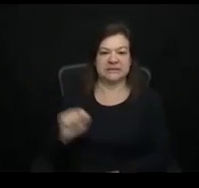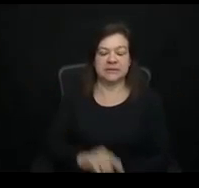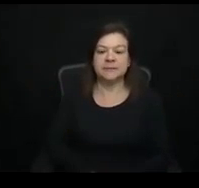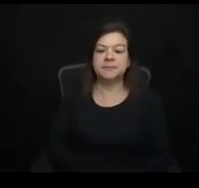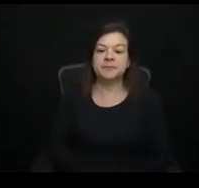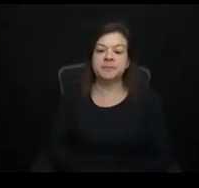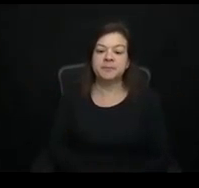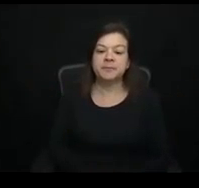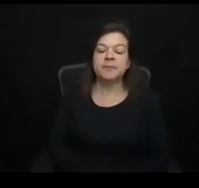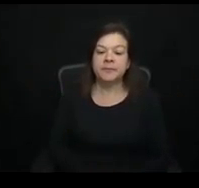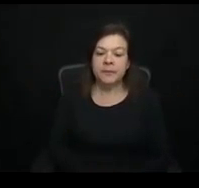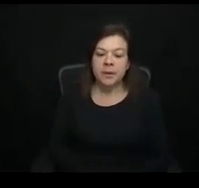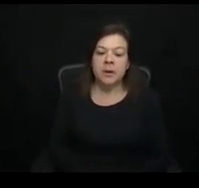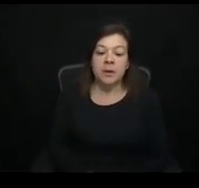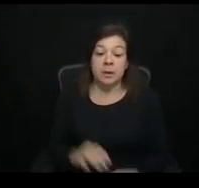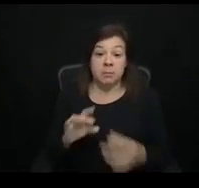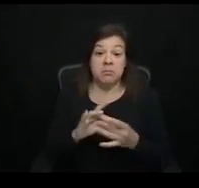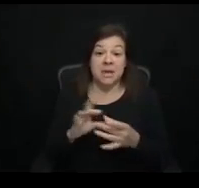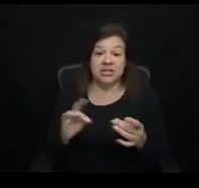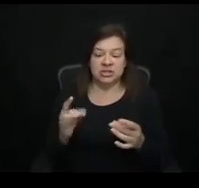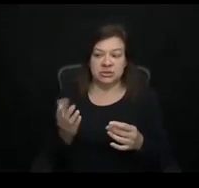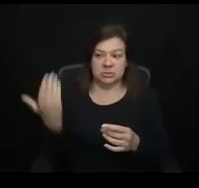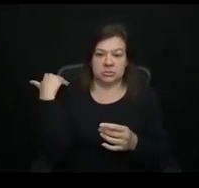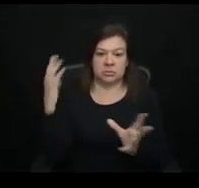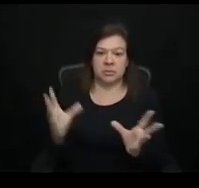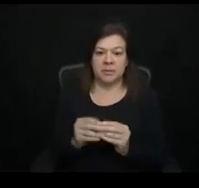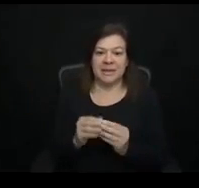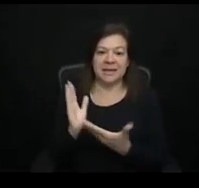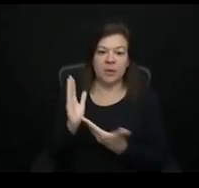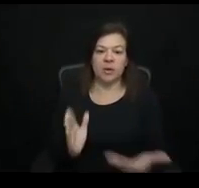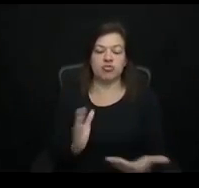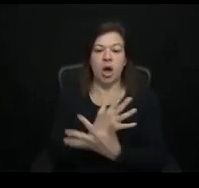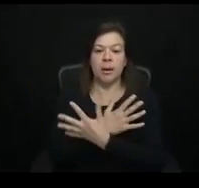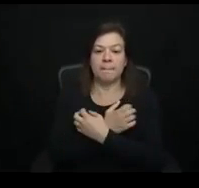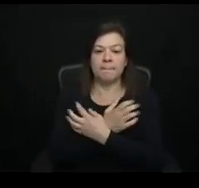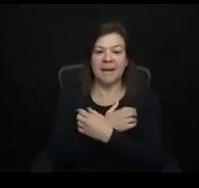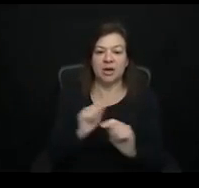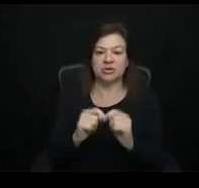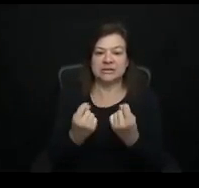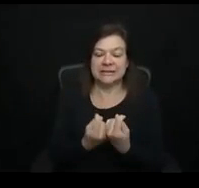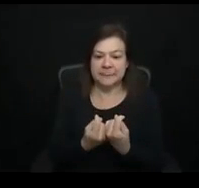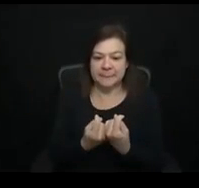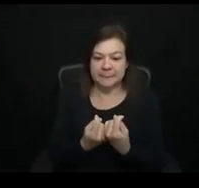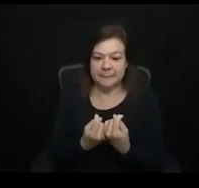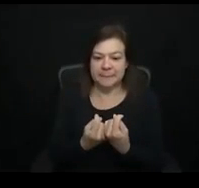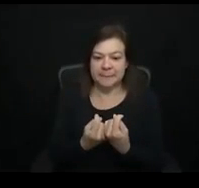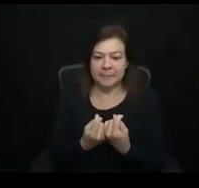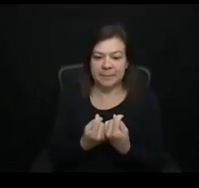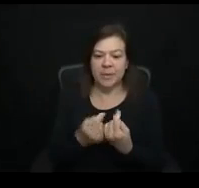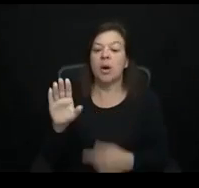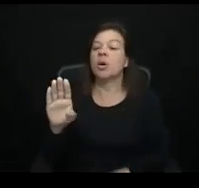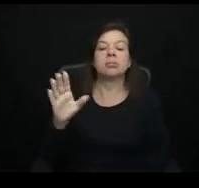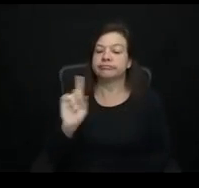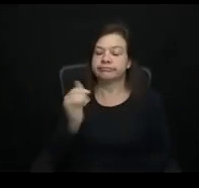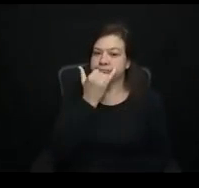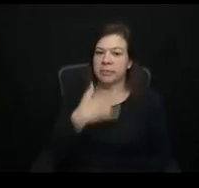It was mentioned at last meeting that we brought in a bear team to do an initial assessment. Normally these teams are